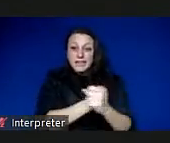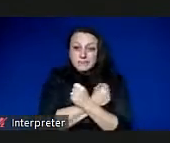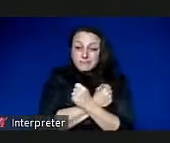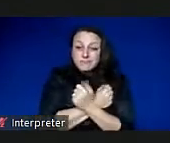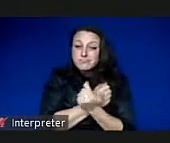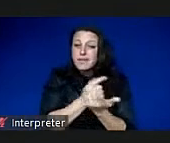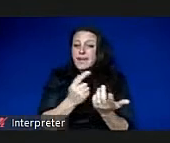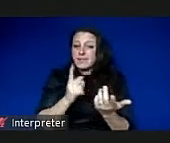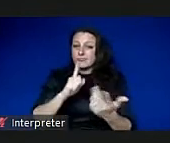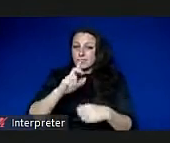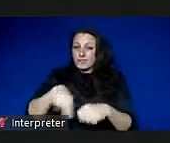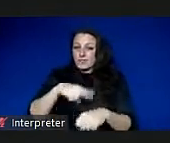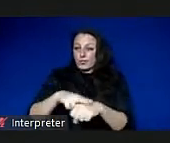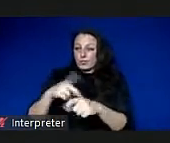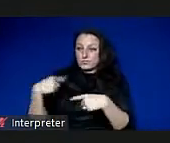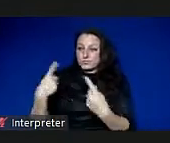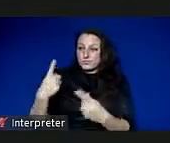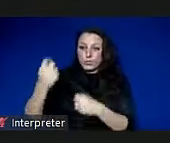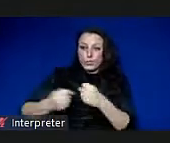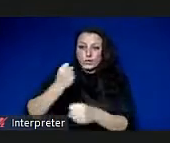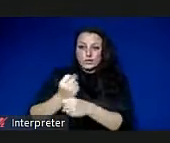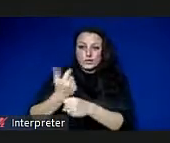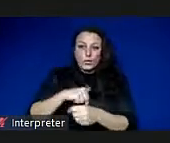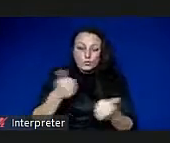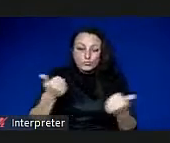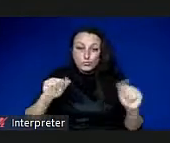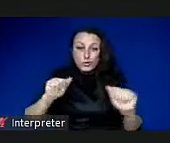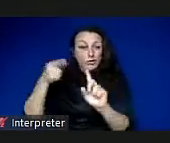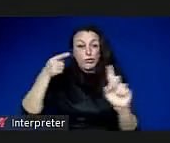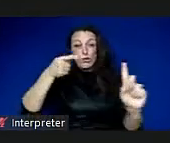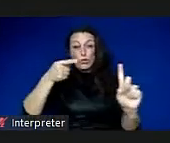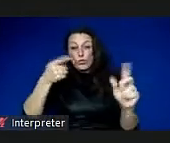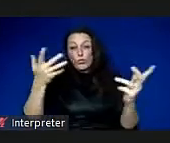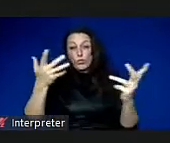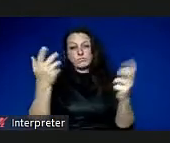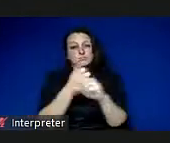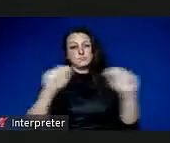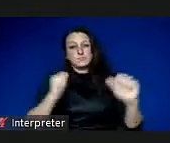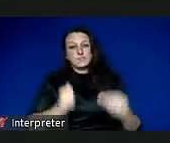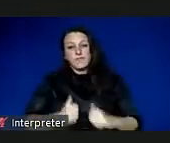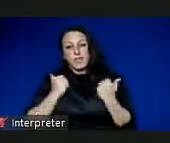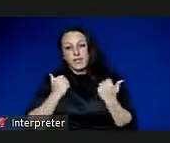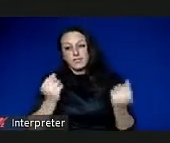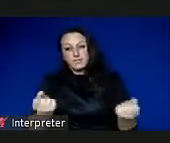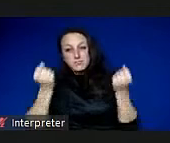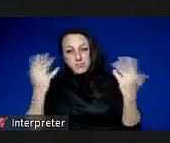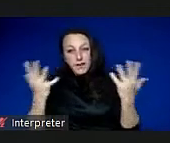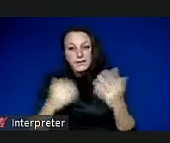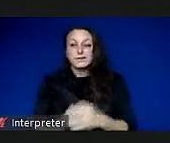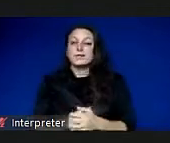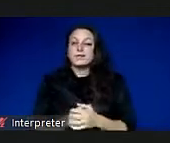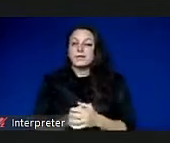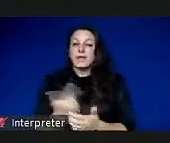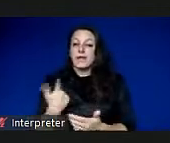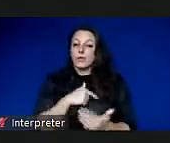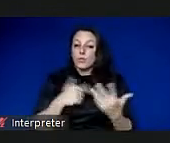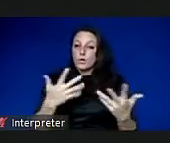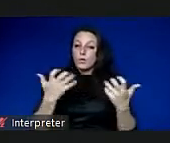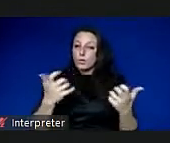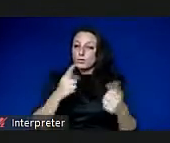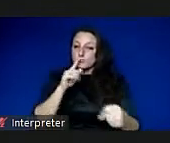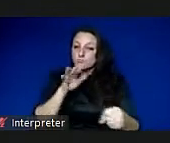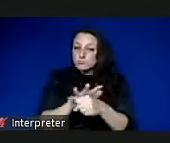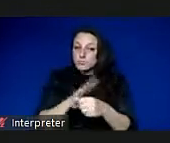to save as many lives as possible, and to ensure that we do all that we can to ensure